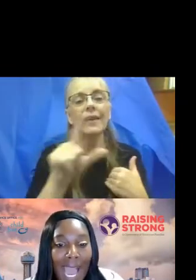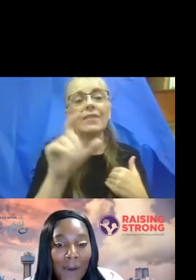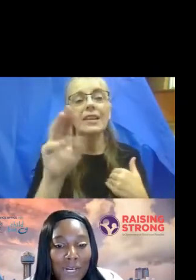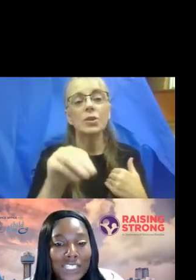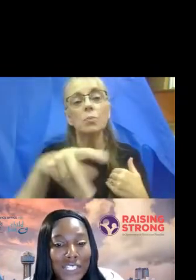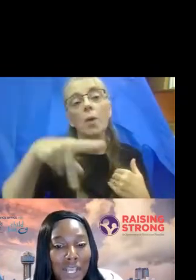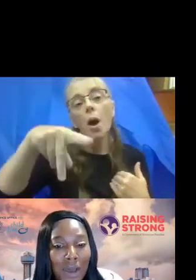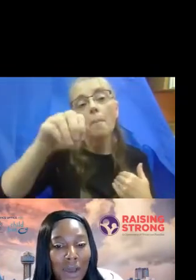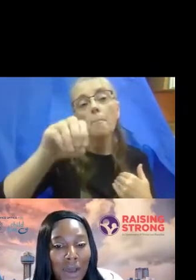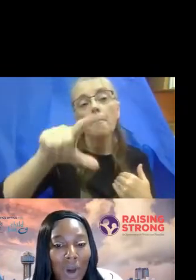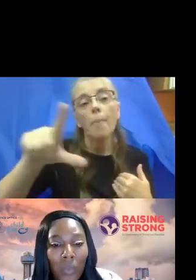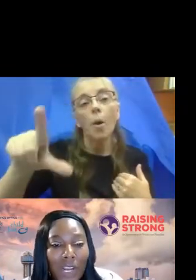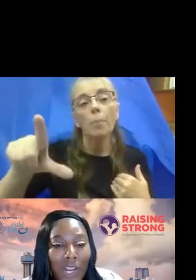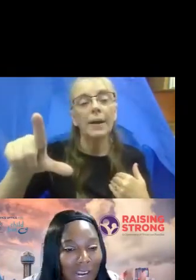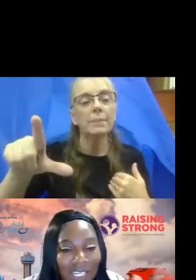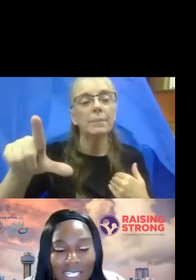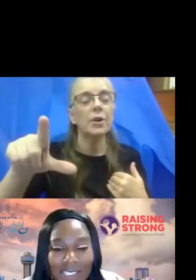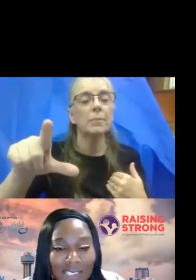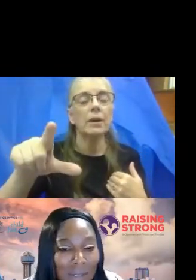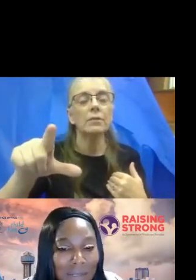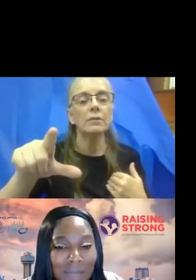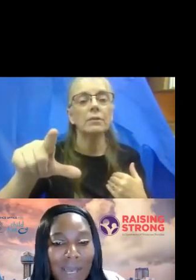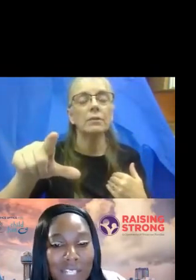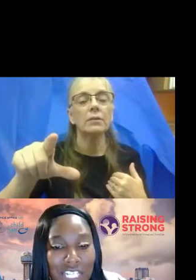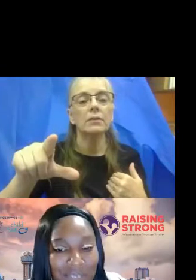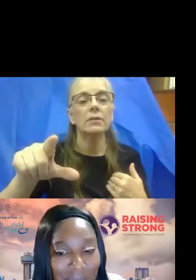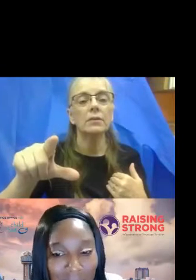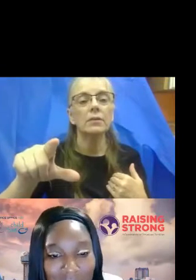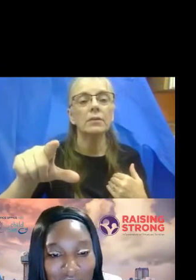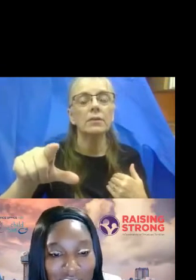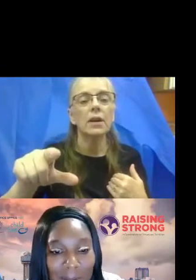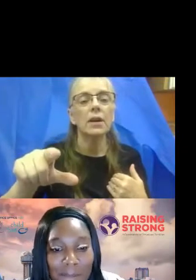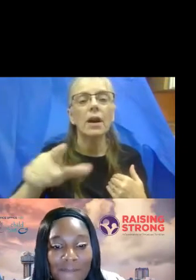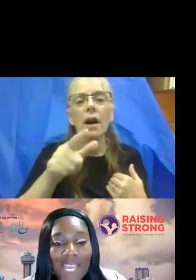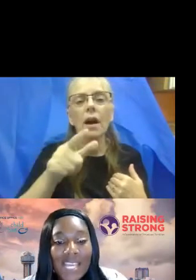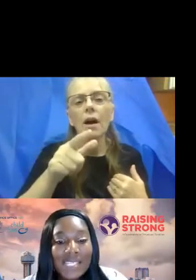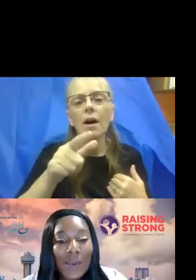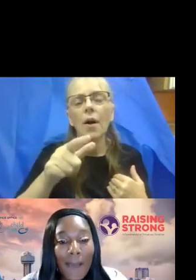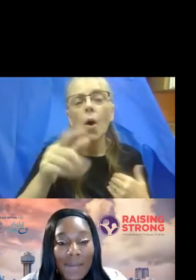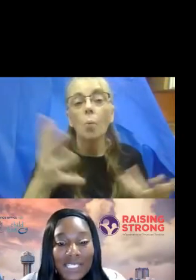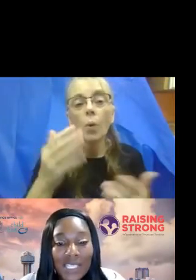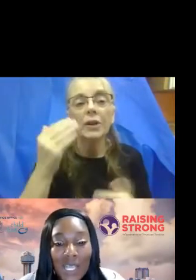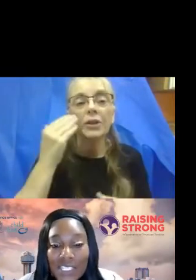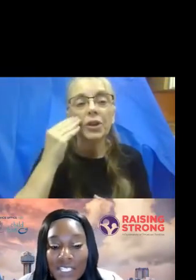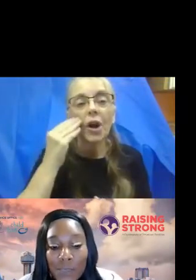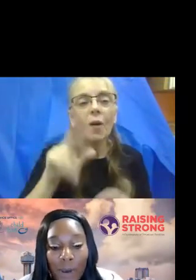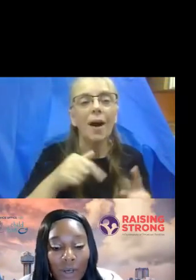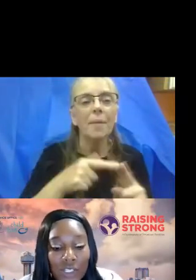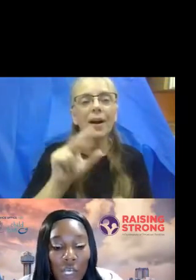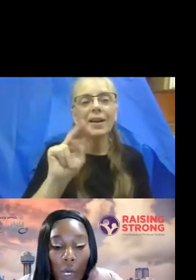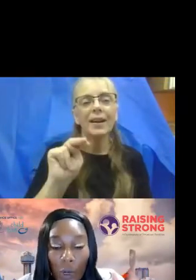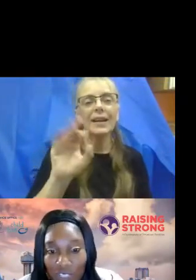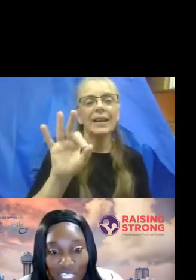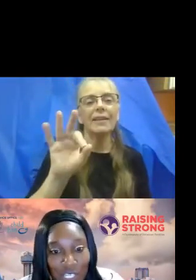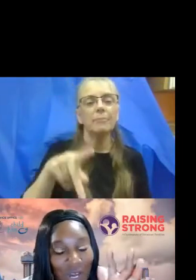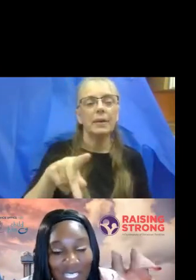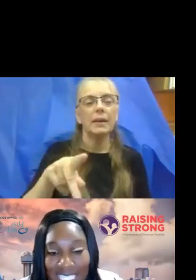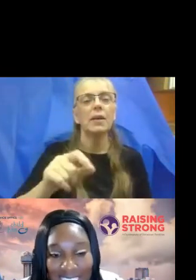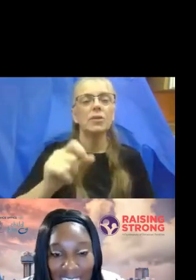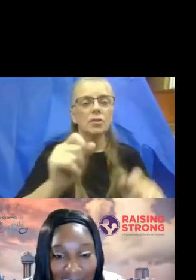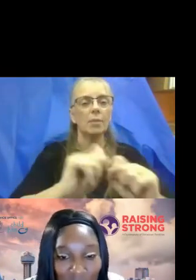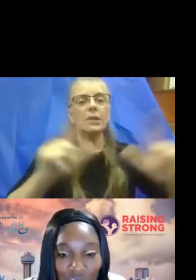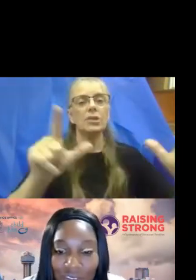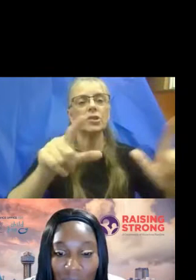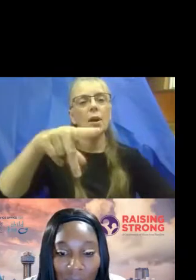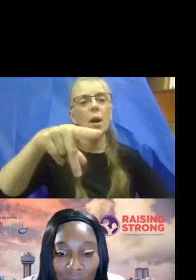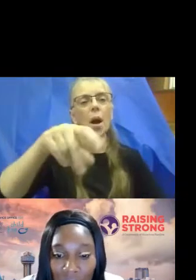Okay, I want to know what our audience knows about Nurse Family Partnership. So I'm about to launch this poll. So hopefully you all can